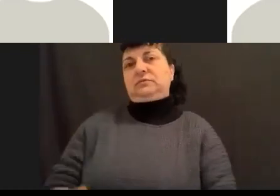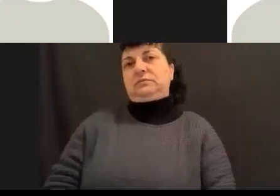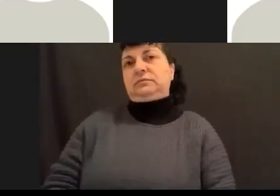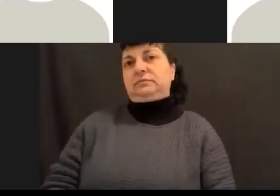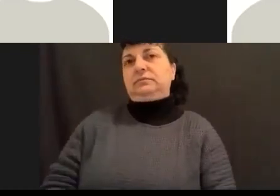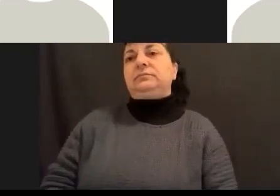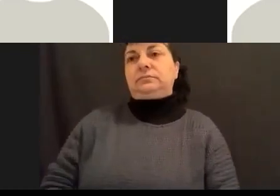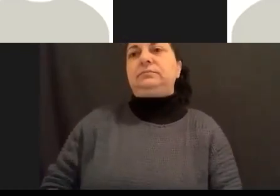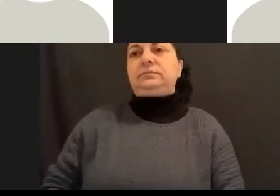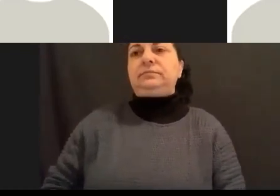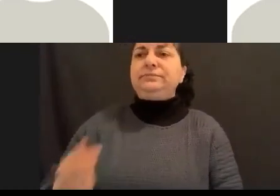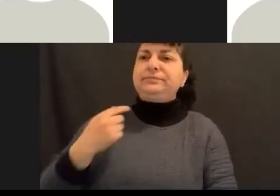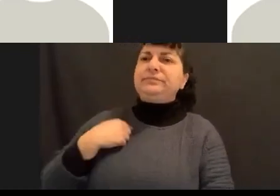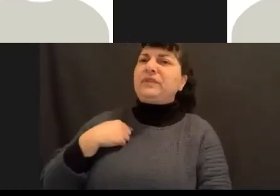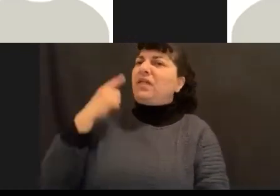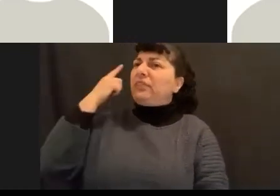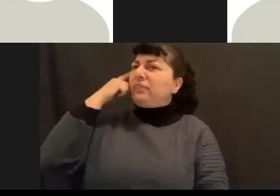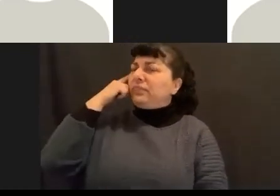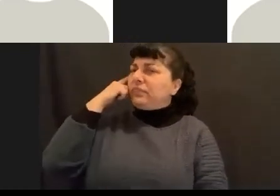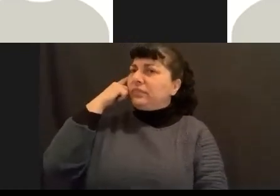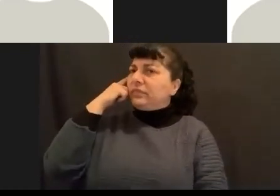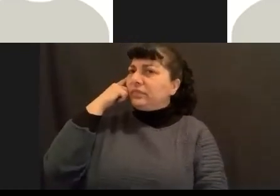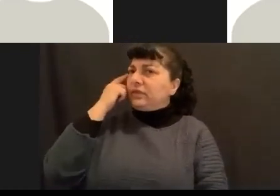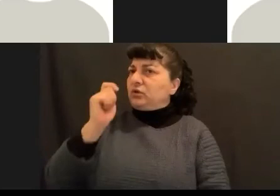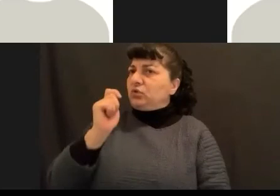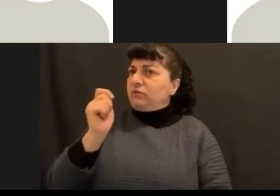I think we're just about there. I understand.